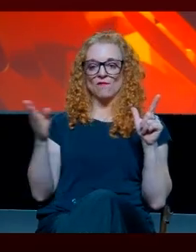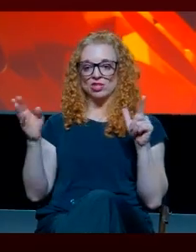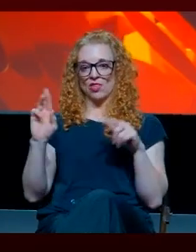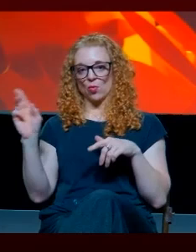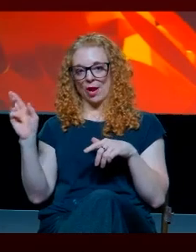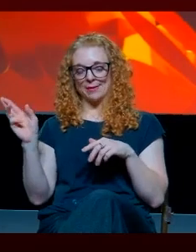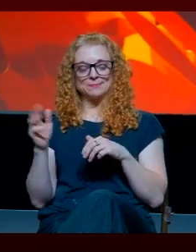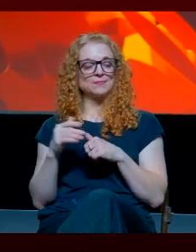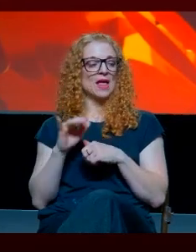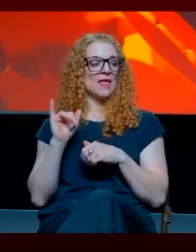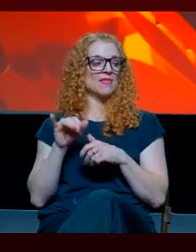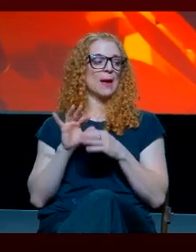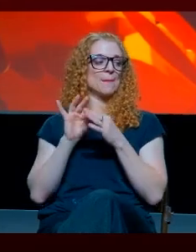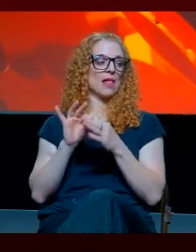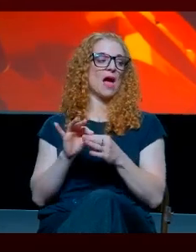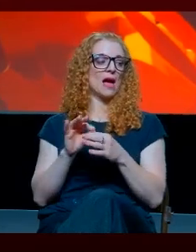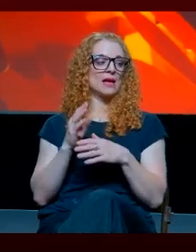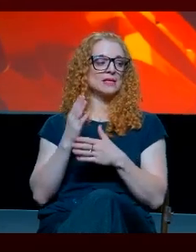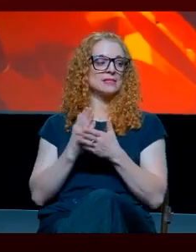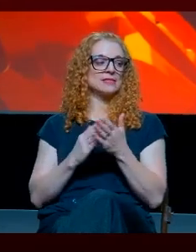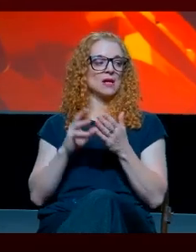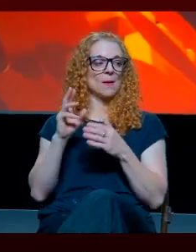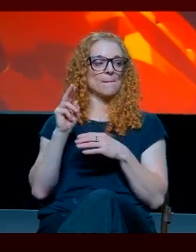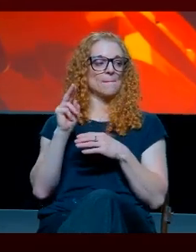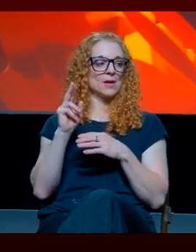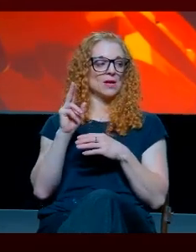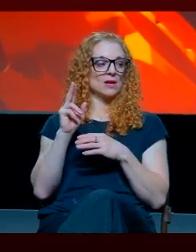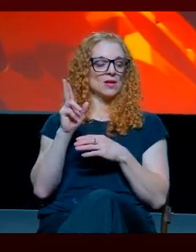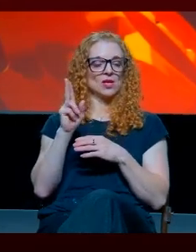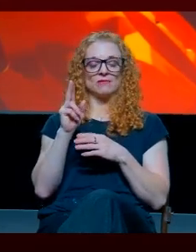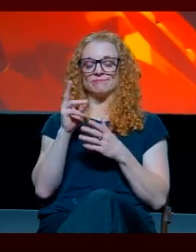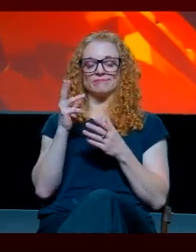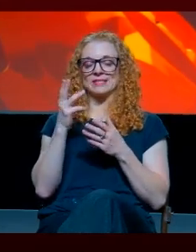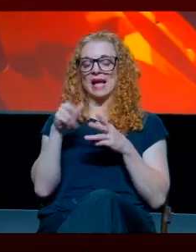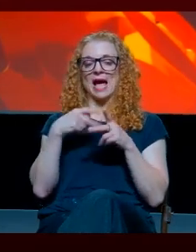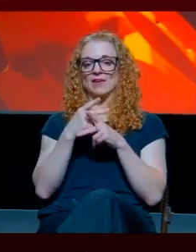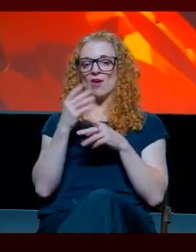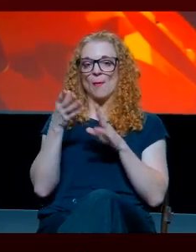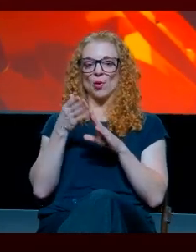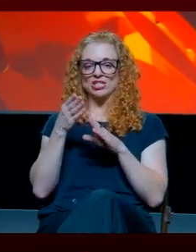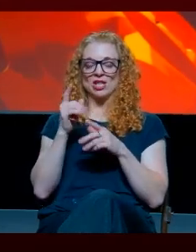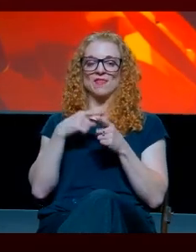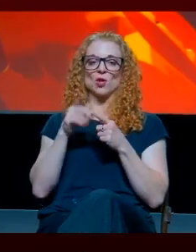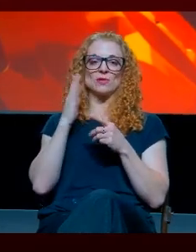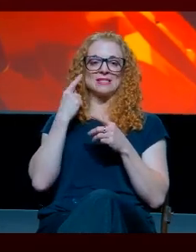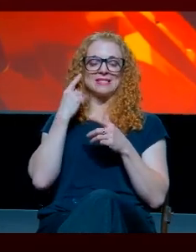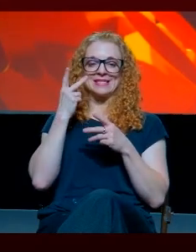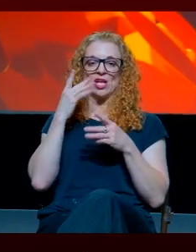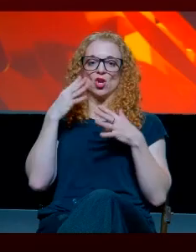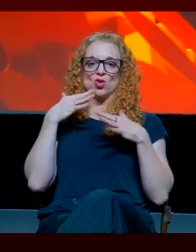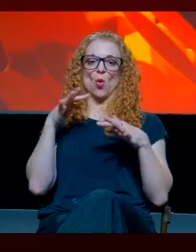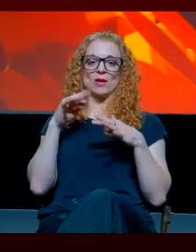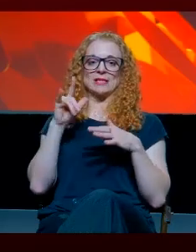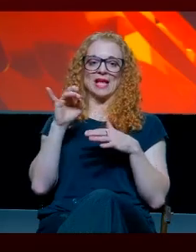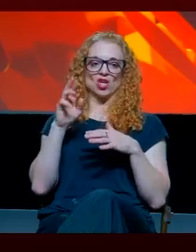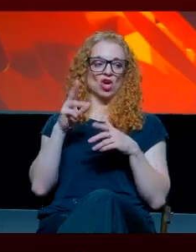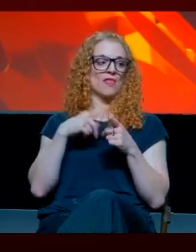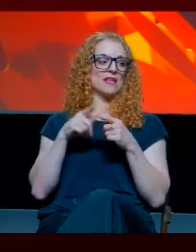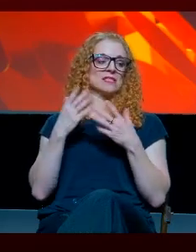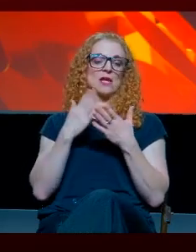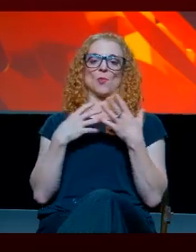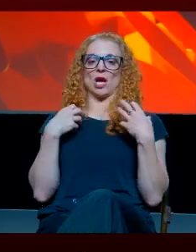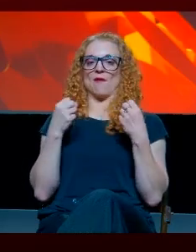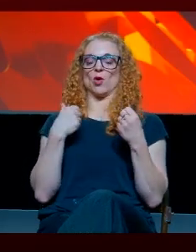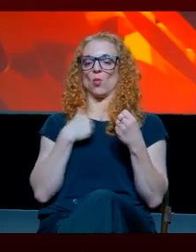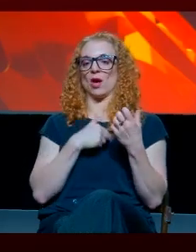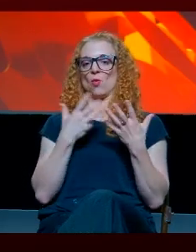right. They apply some unitary operation, and usually there'll be some noise lambda, and then there'll be some recovery that we want to do,